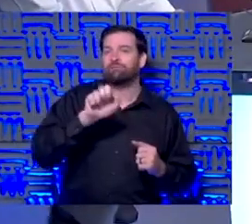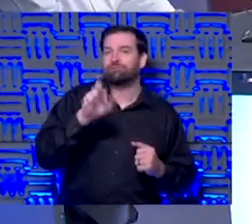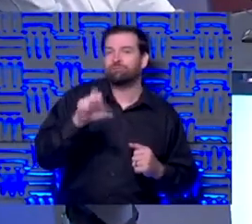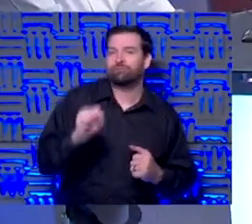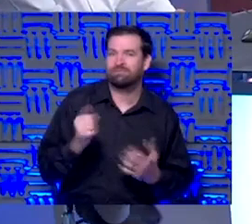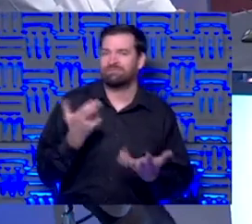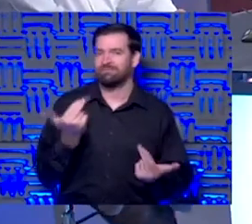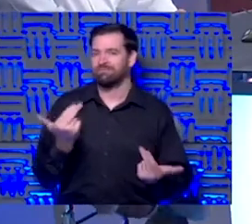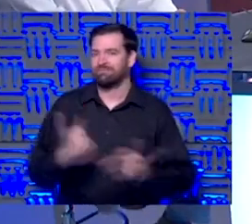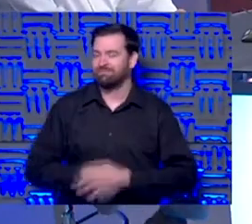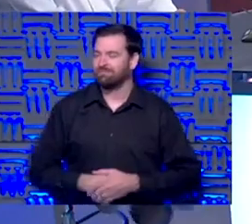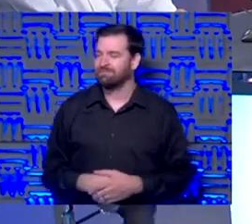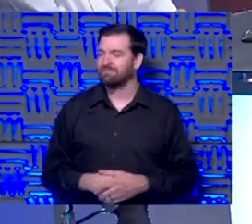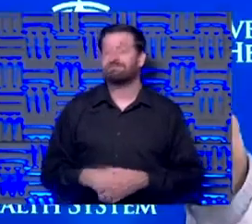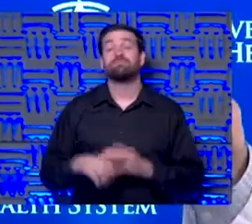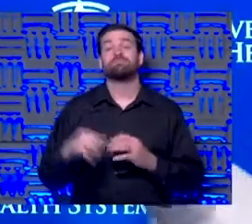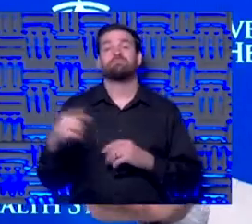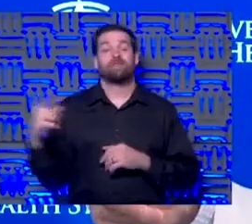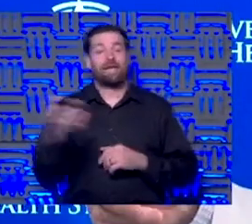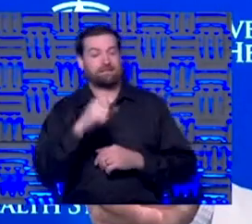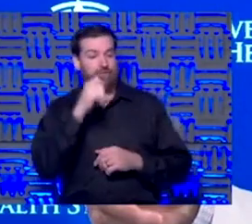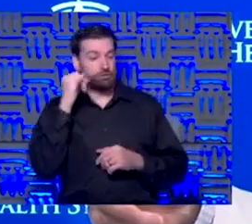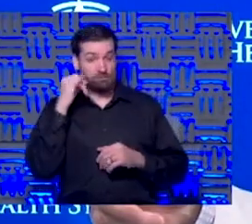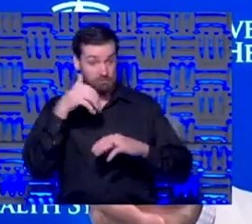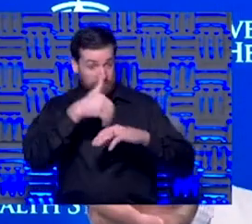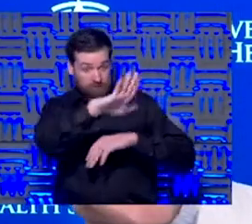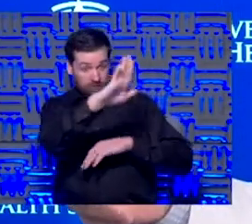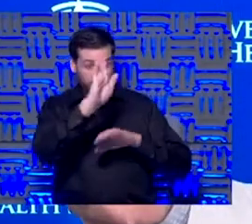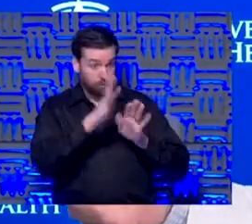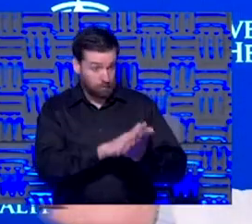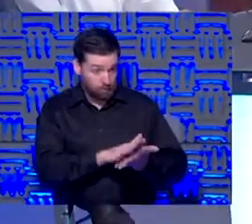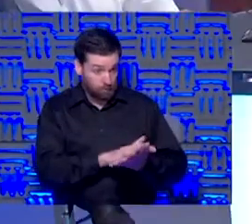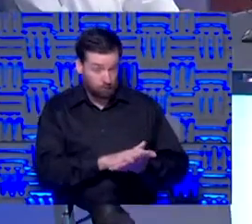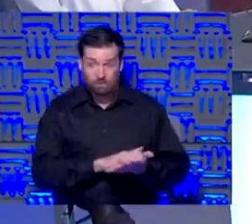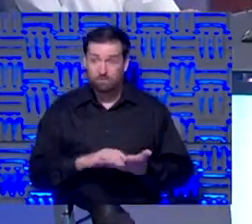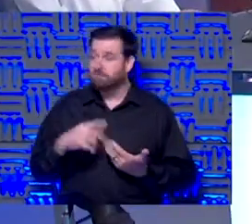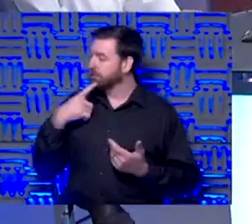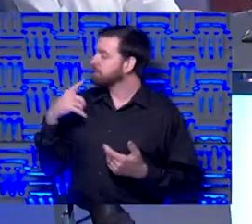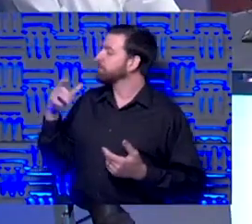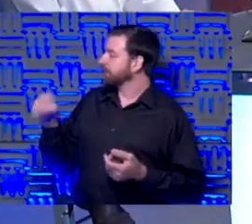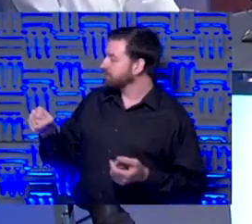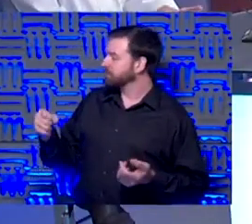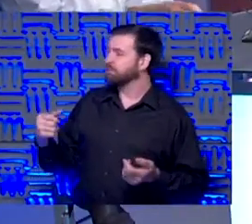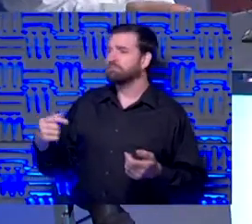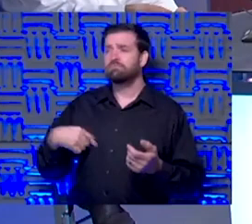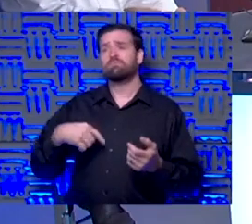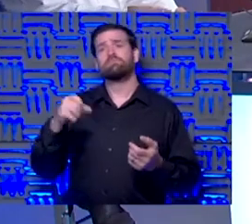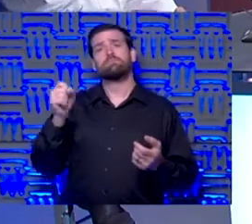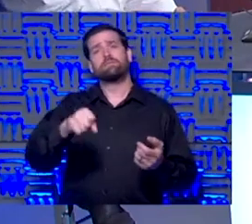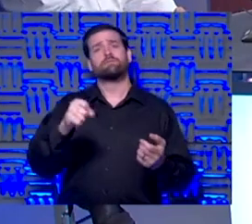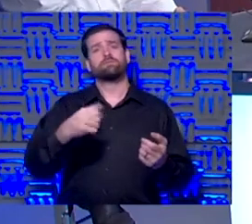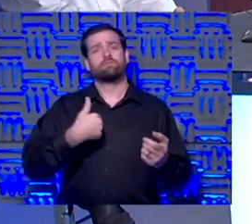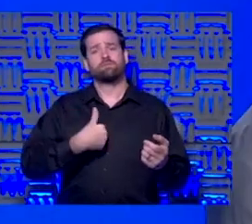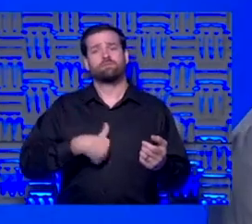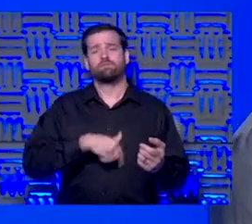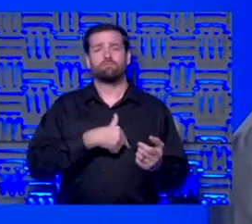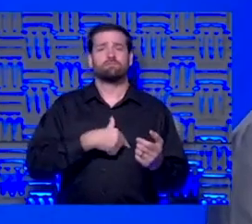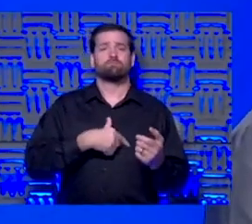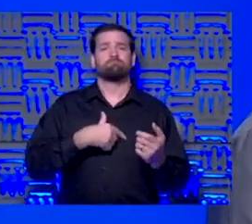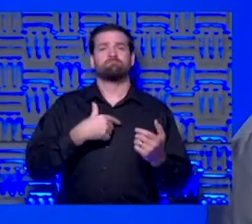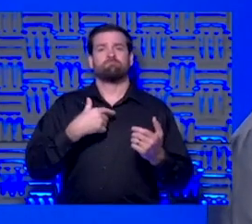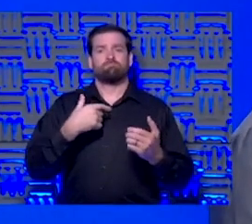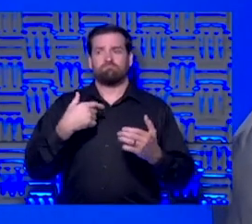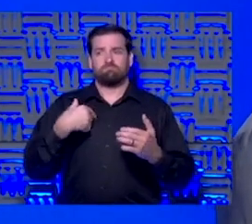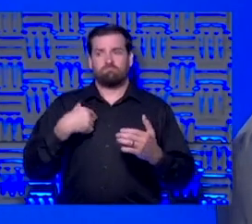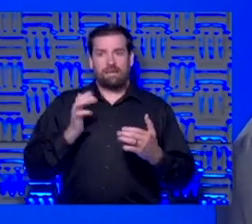right. You know, you were asked yesterday, are you sending your kids to school? And you said, yes. Yeah, I think we've always preceded or ended